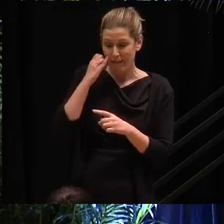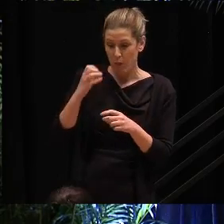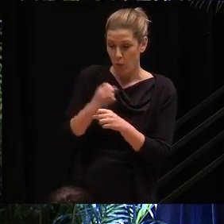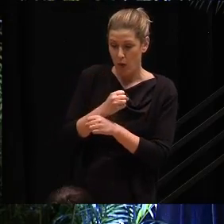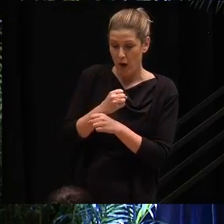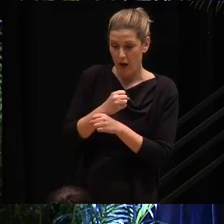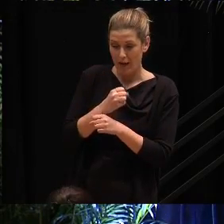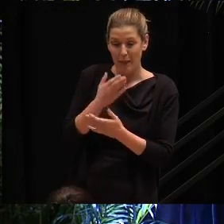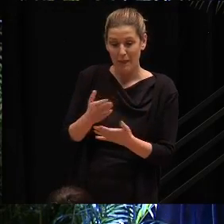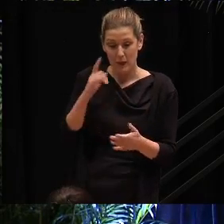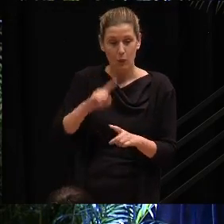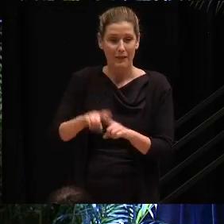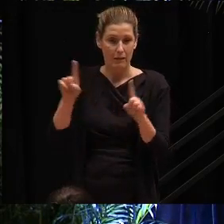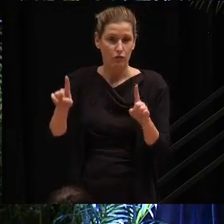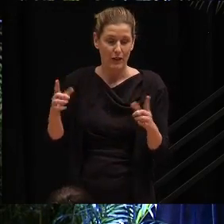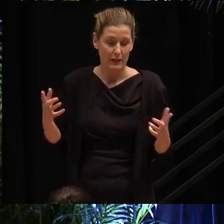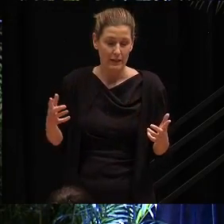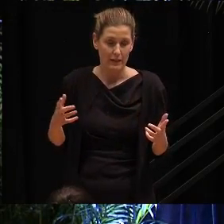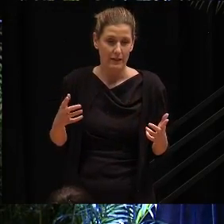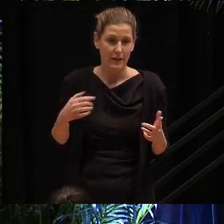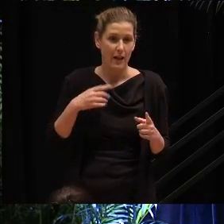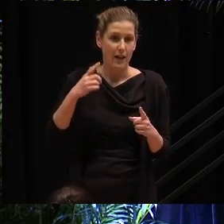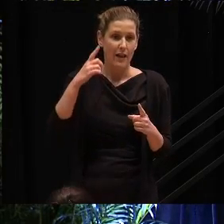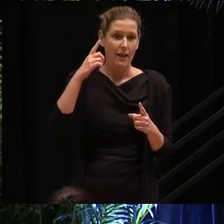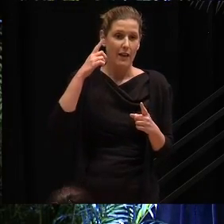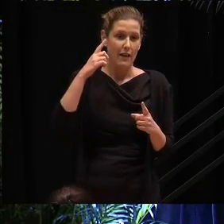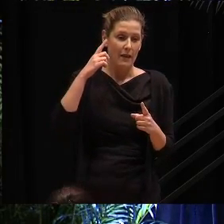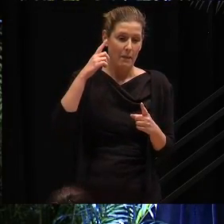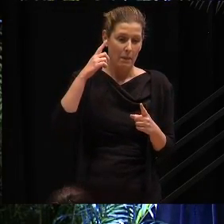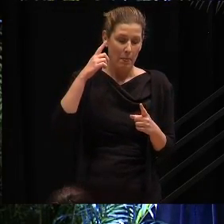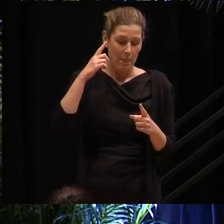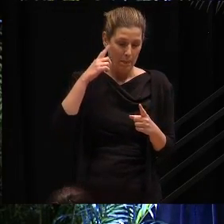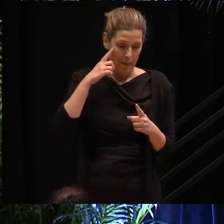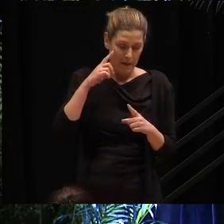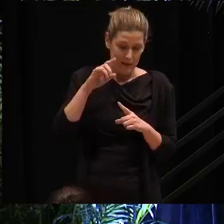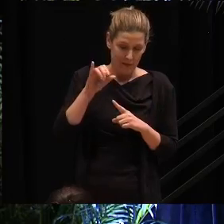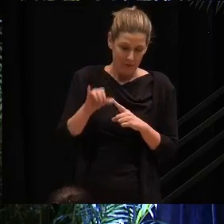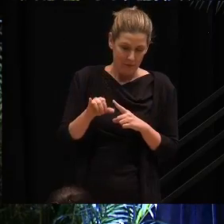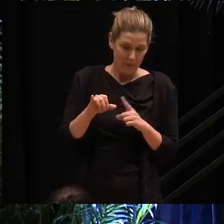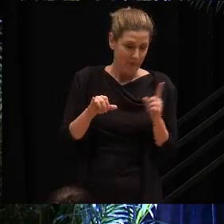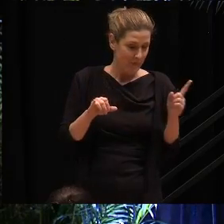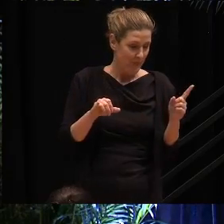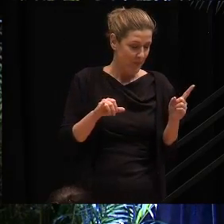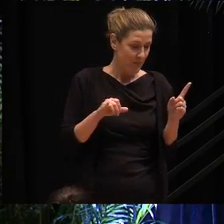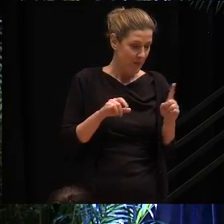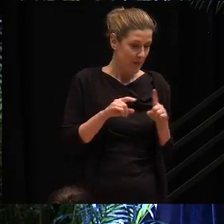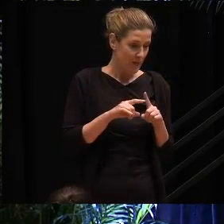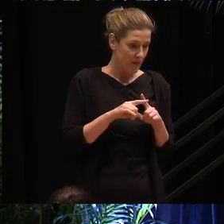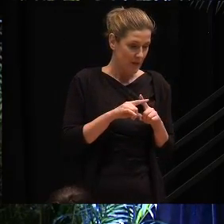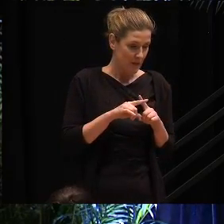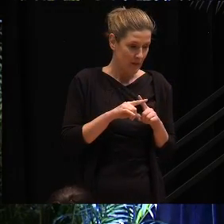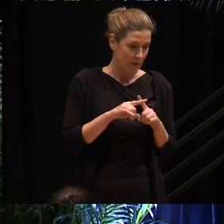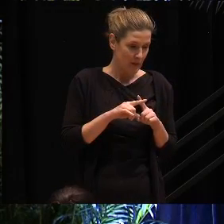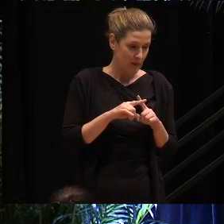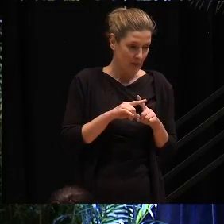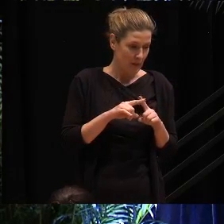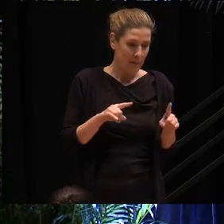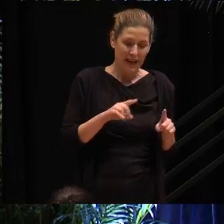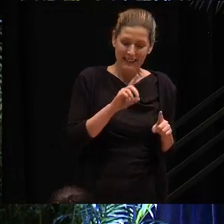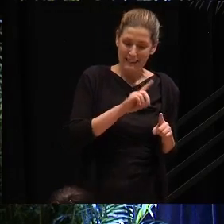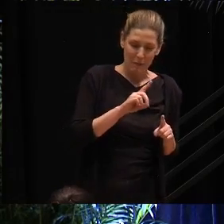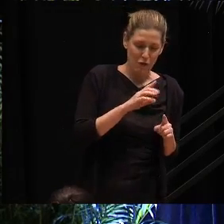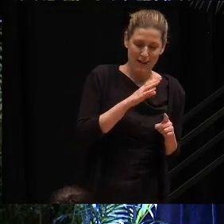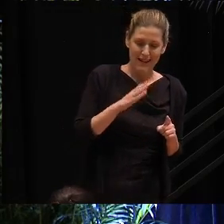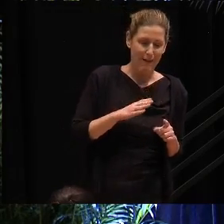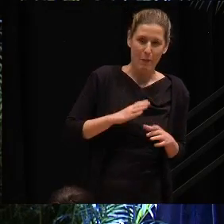won, things would be different. And so I think that that's, in and of itself, Democrats have never done that to a